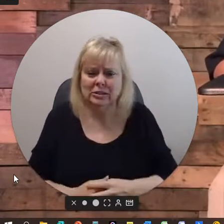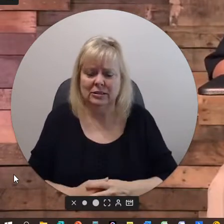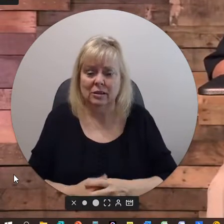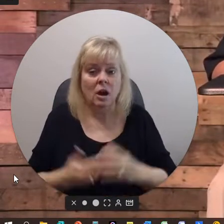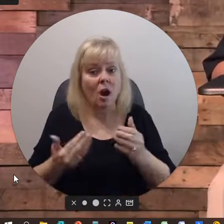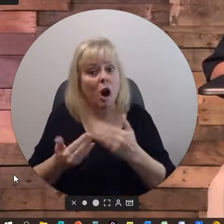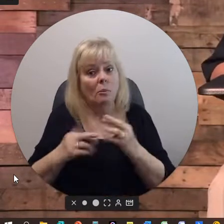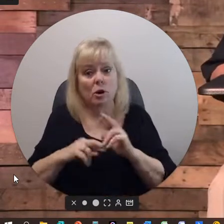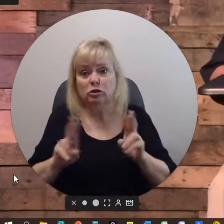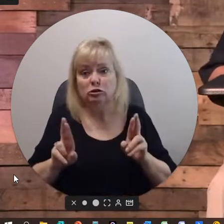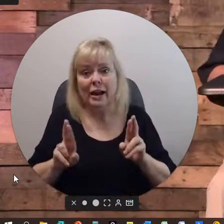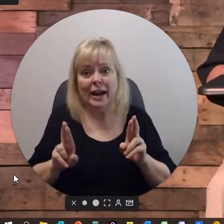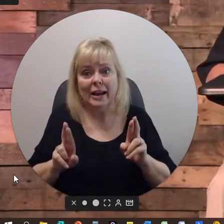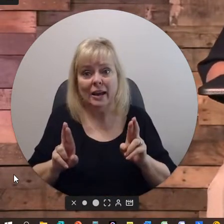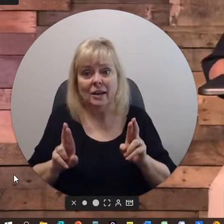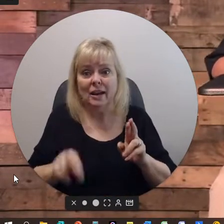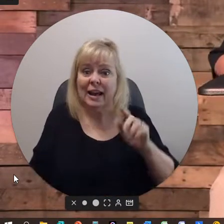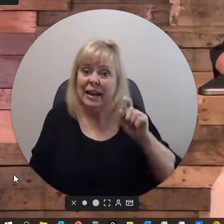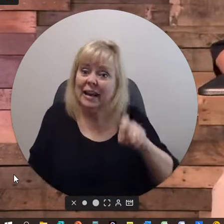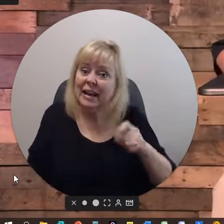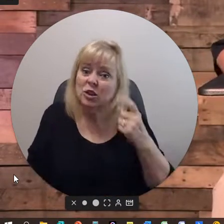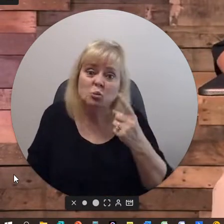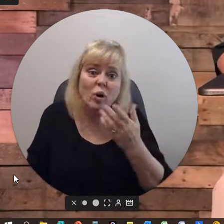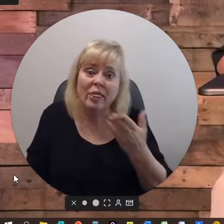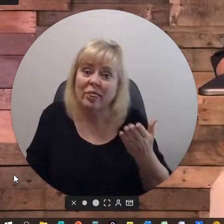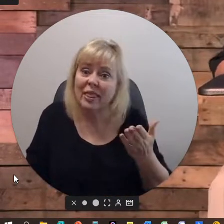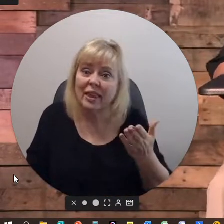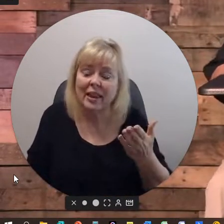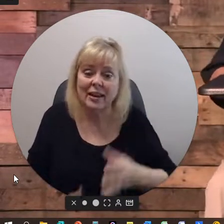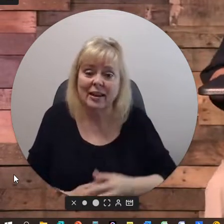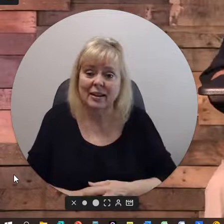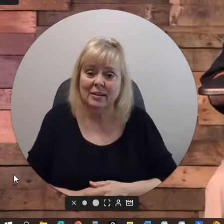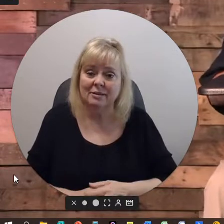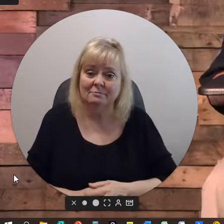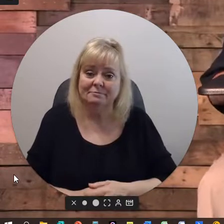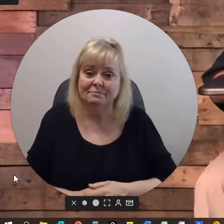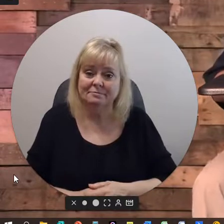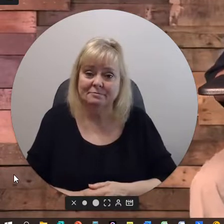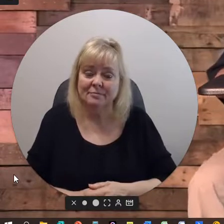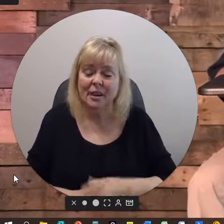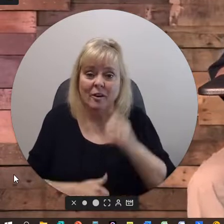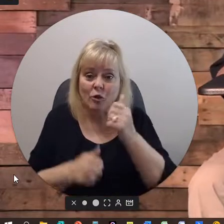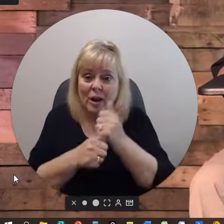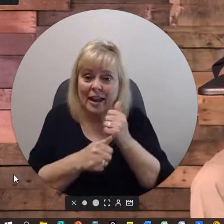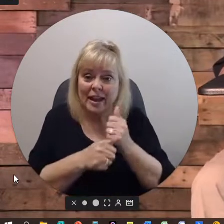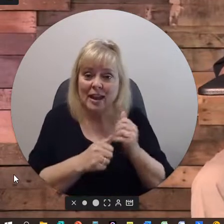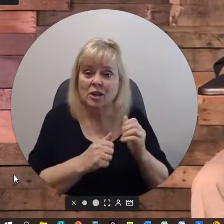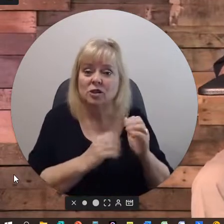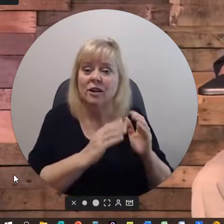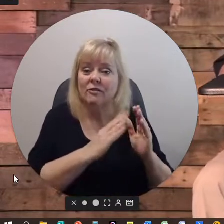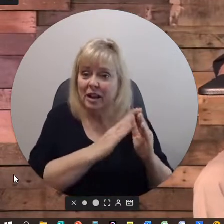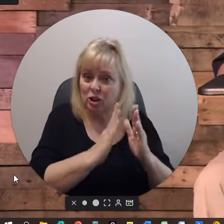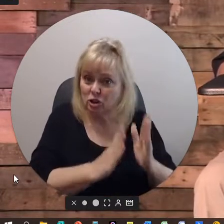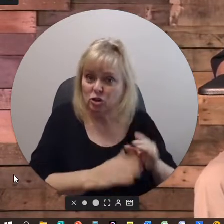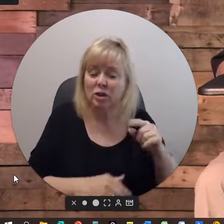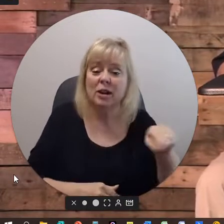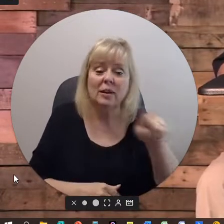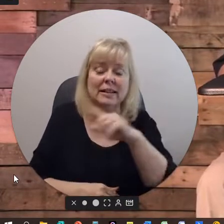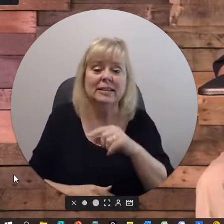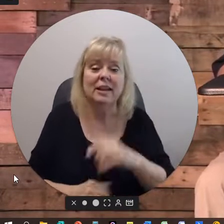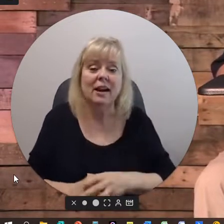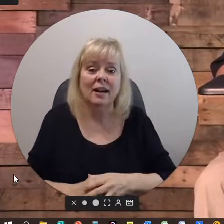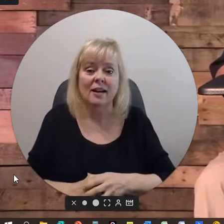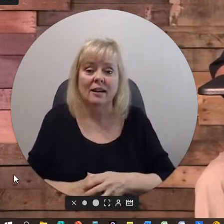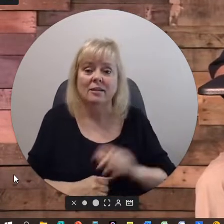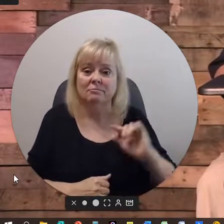All it's missing is just one thing. And so to each villager, he would repeat himself, saying to each one in succession,